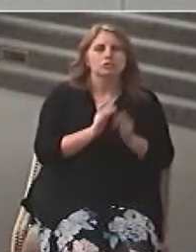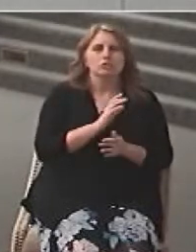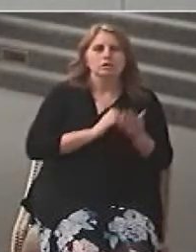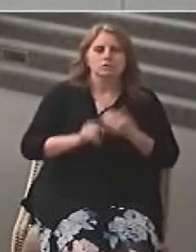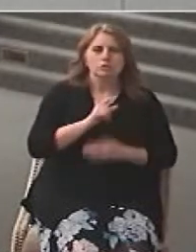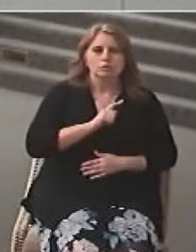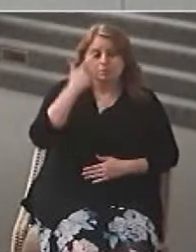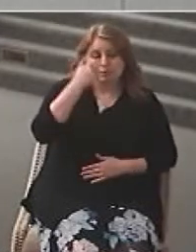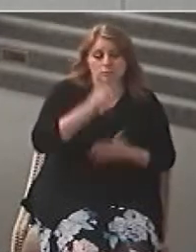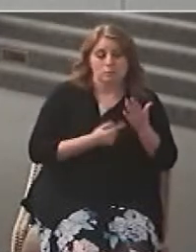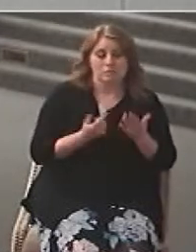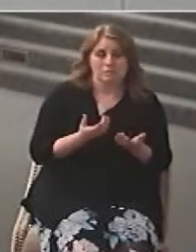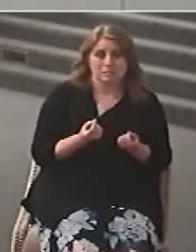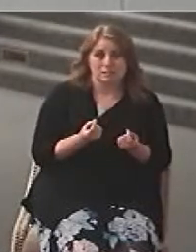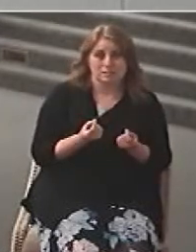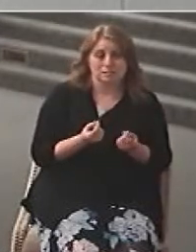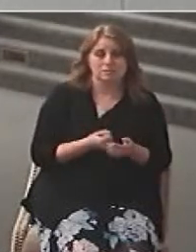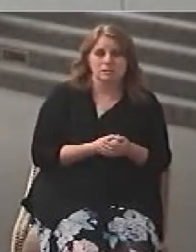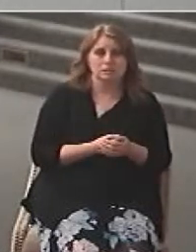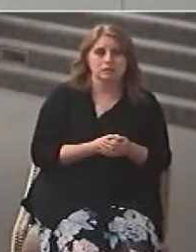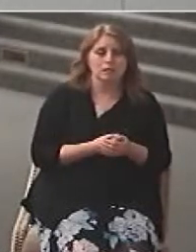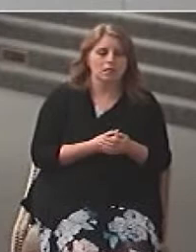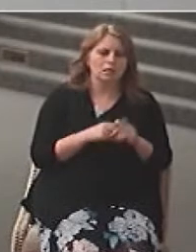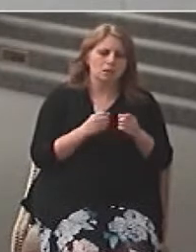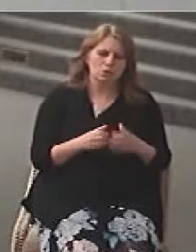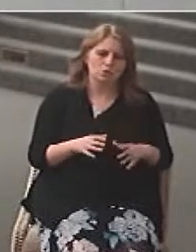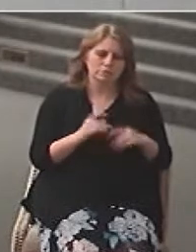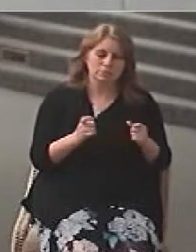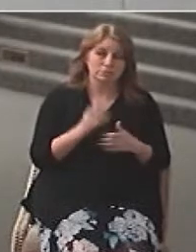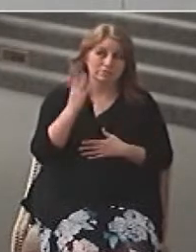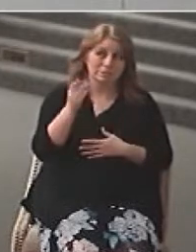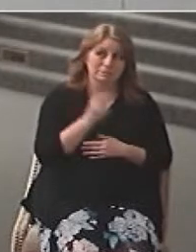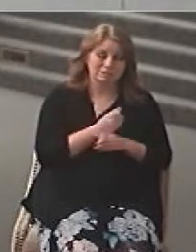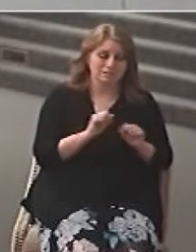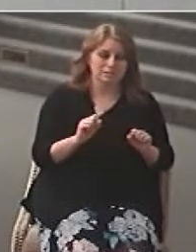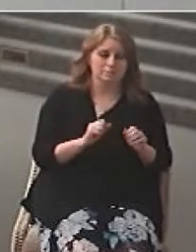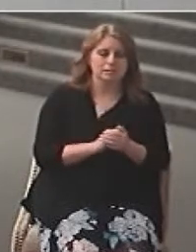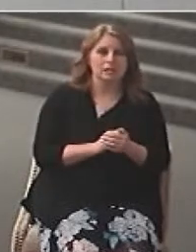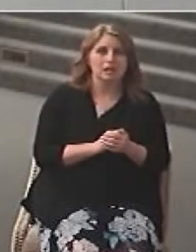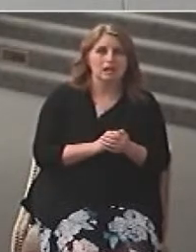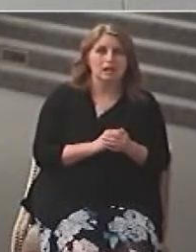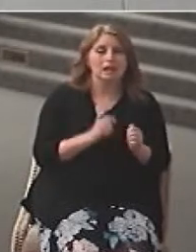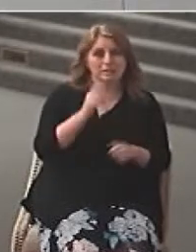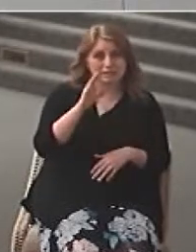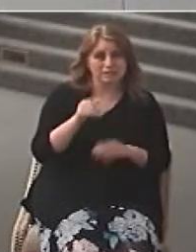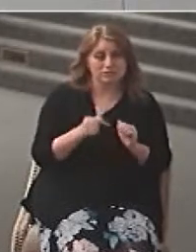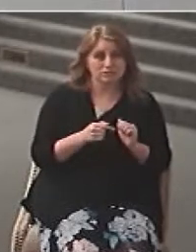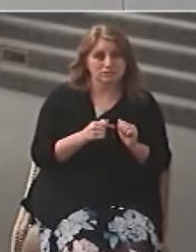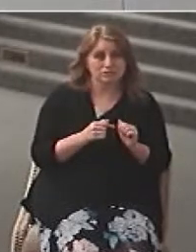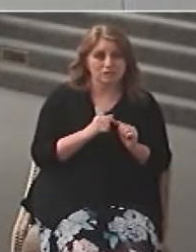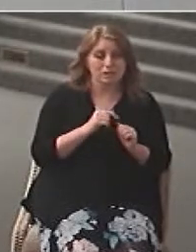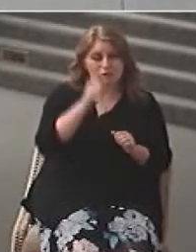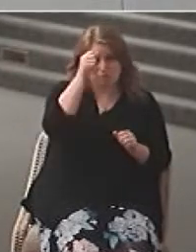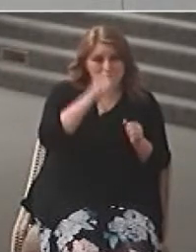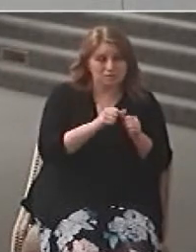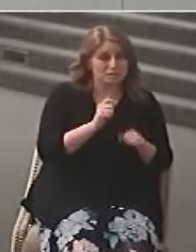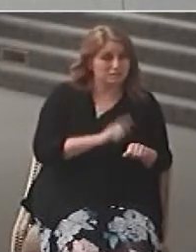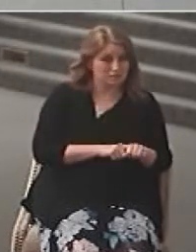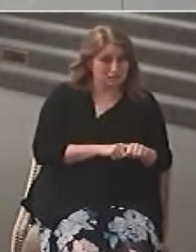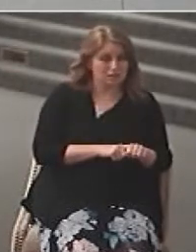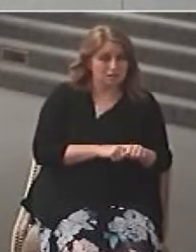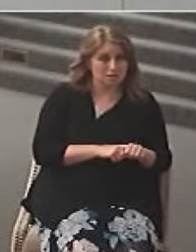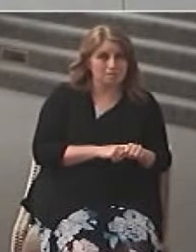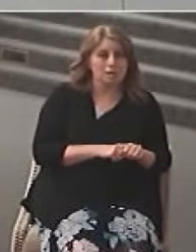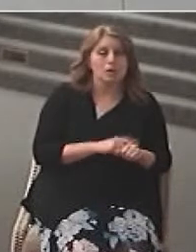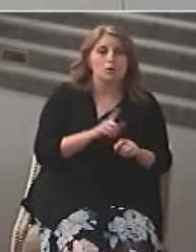does. He saves lost sinners. Listen, I can tell you the time, I can take you to the place when I know without a doubt that I got